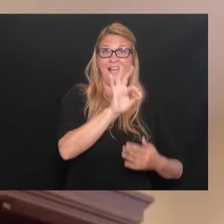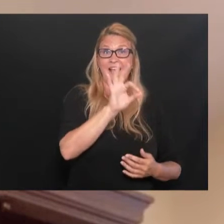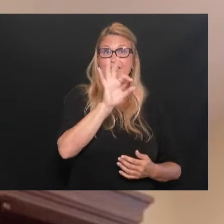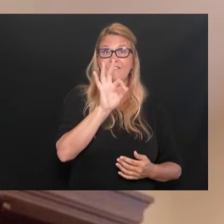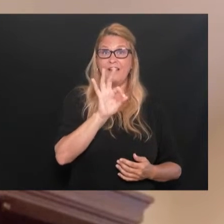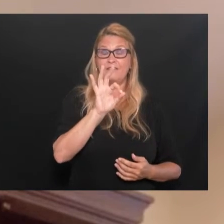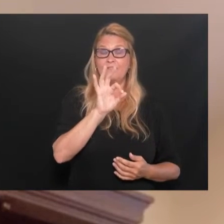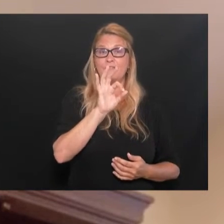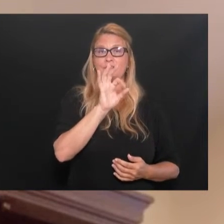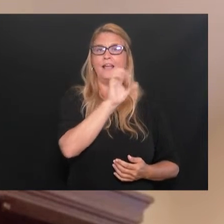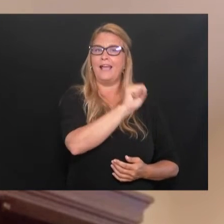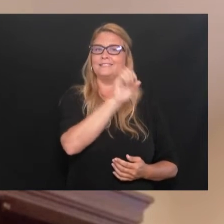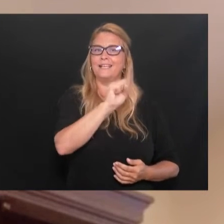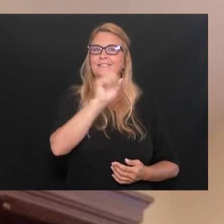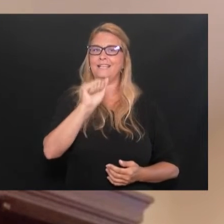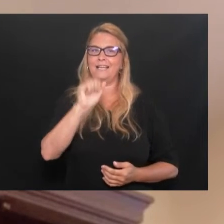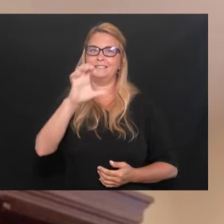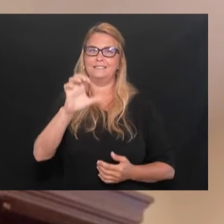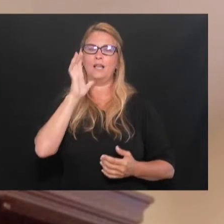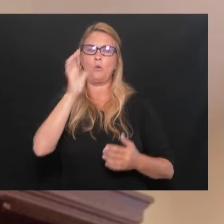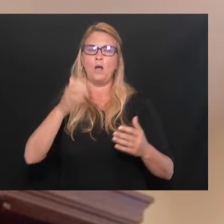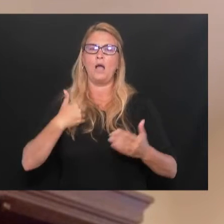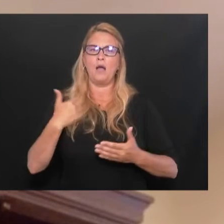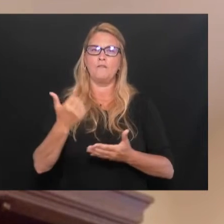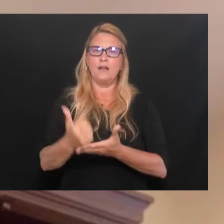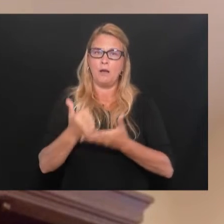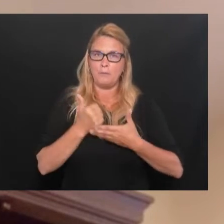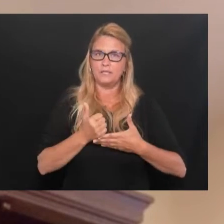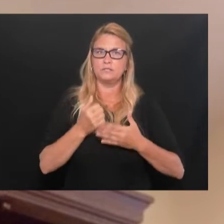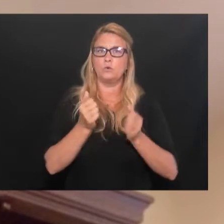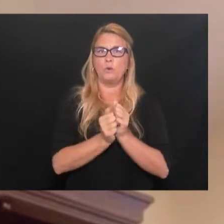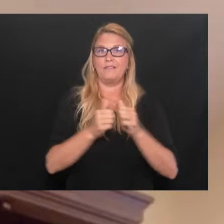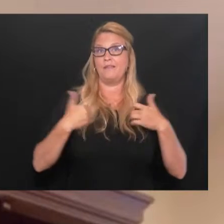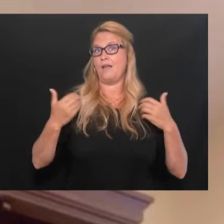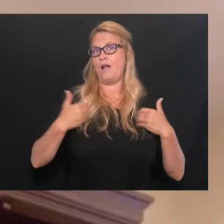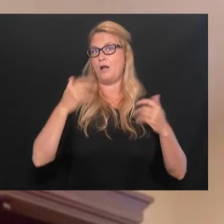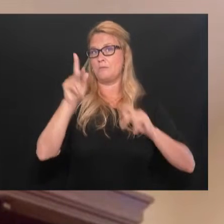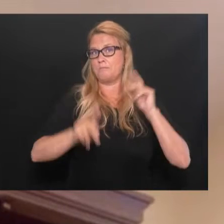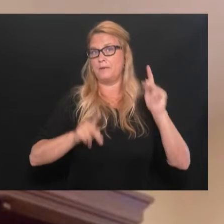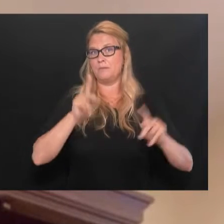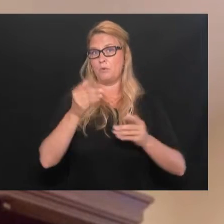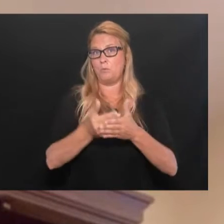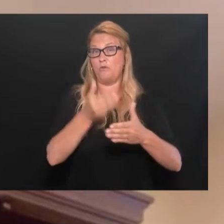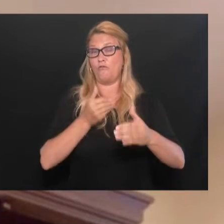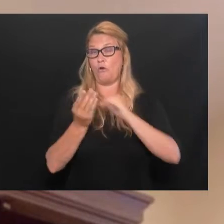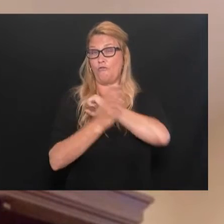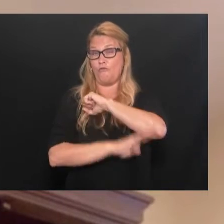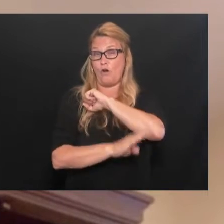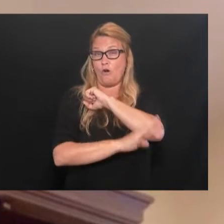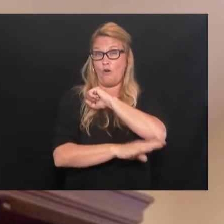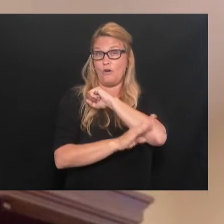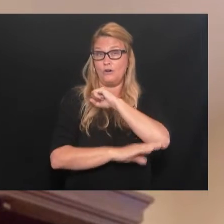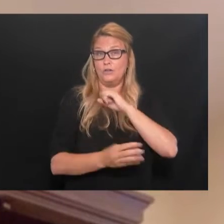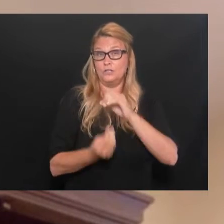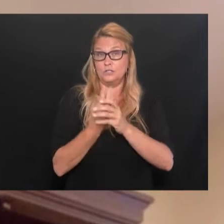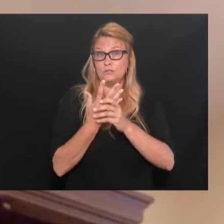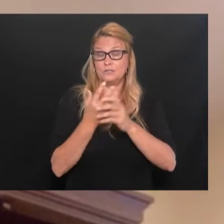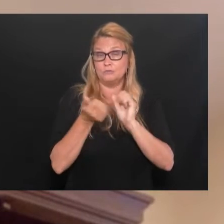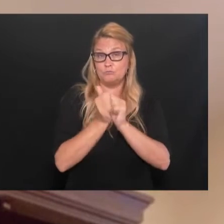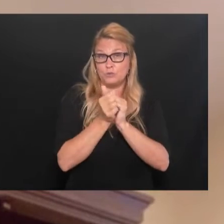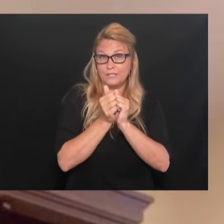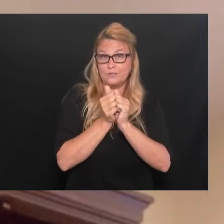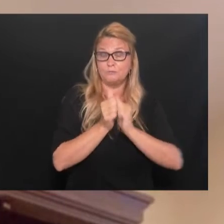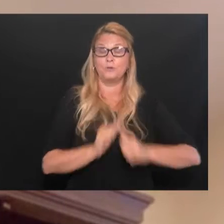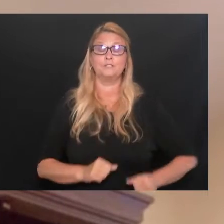make another push for our young people to get vaccinated before fall sports. A lot of great work